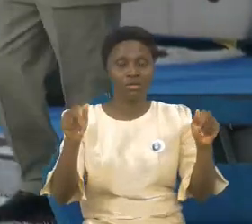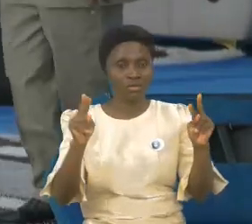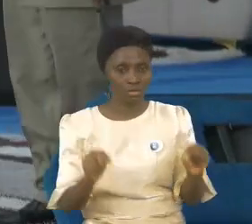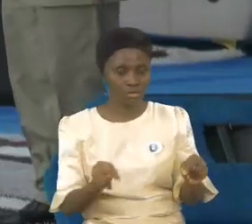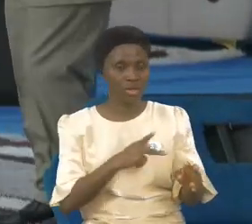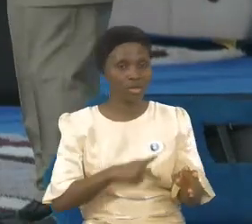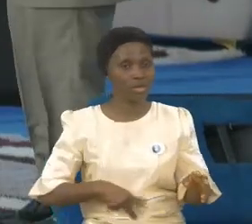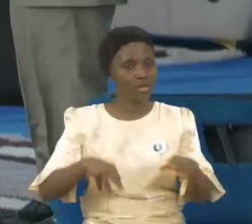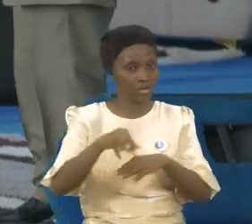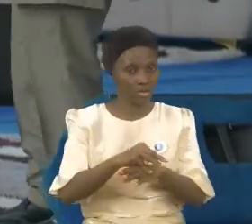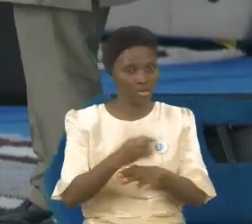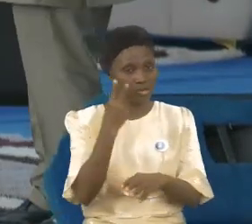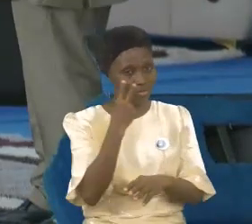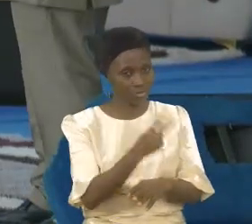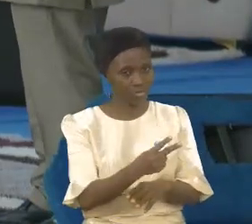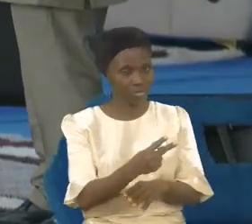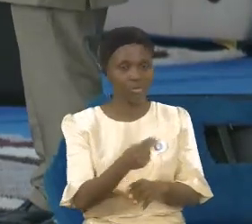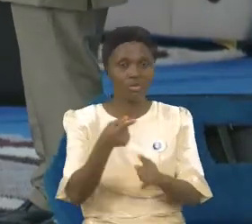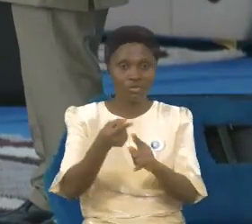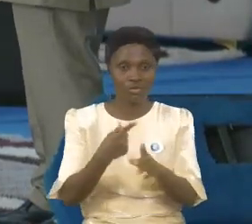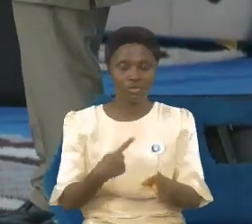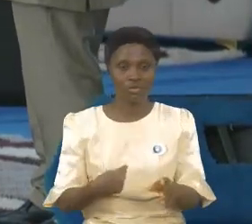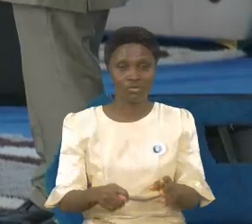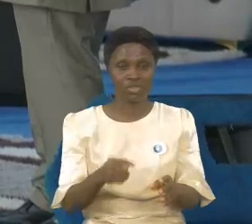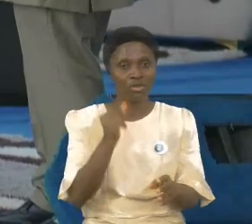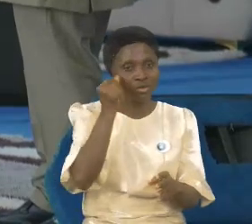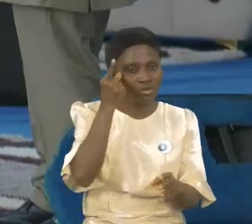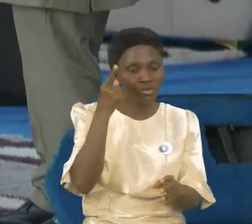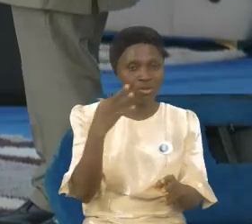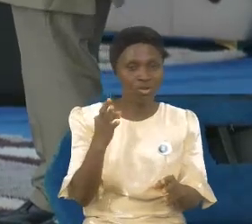he saw it from the view of a man. From the